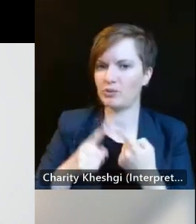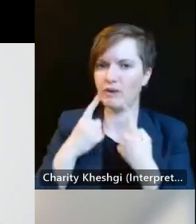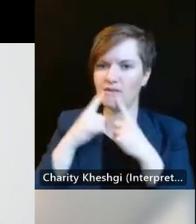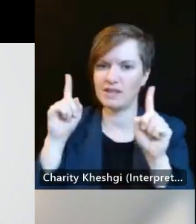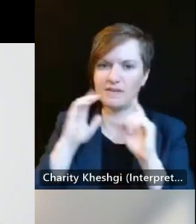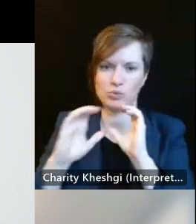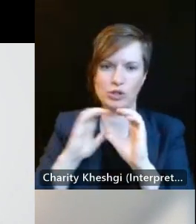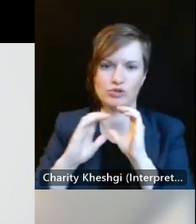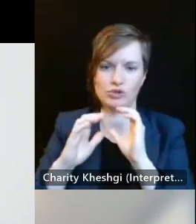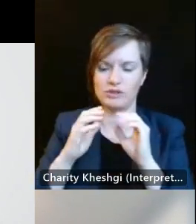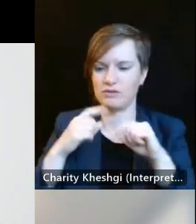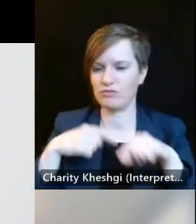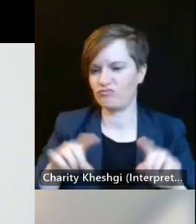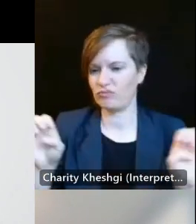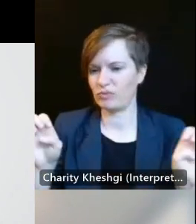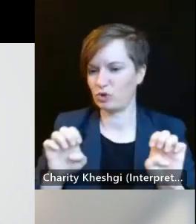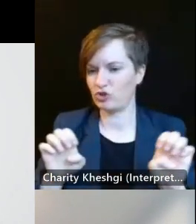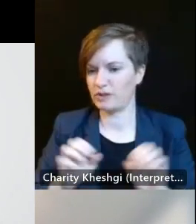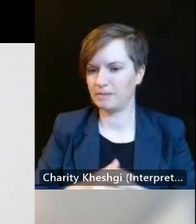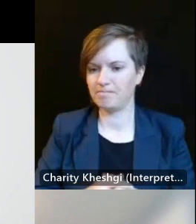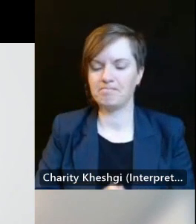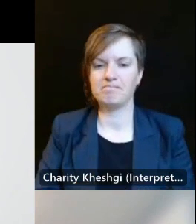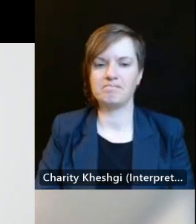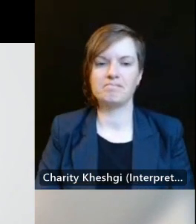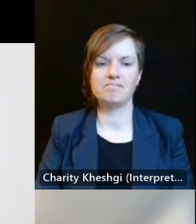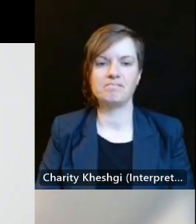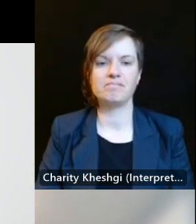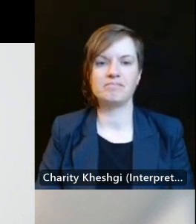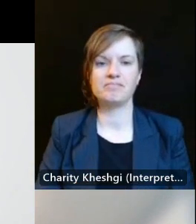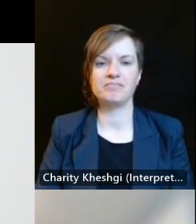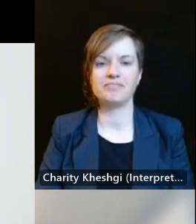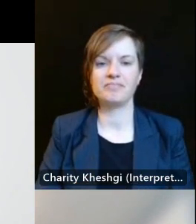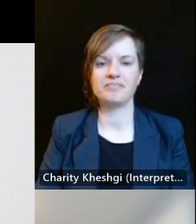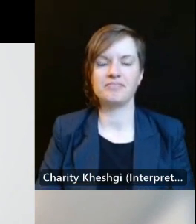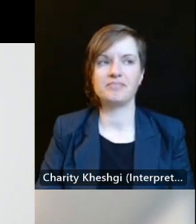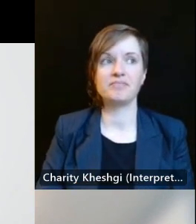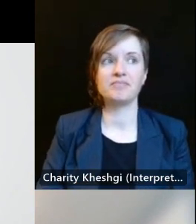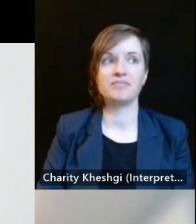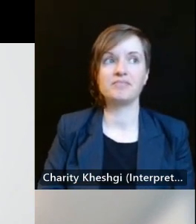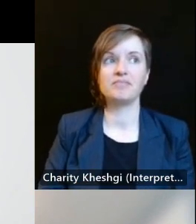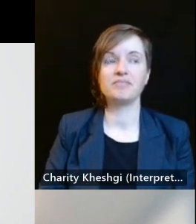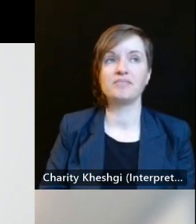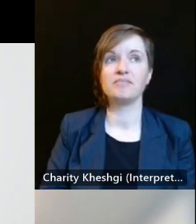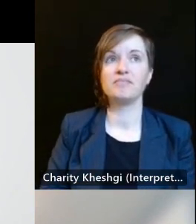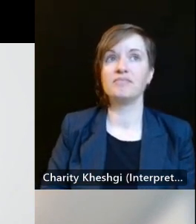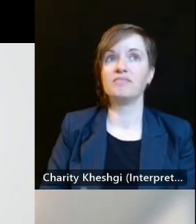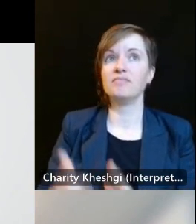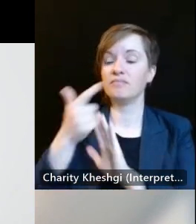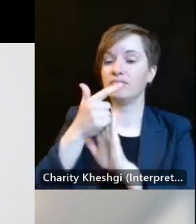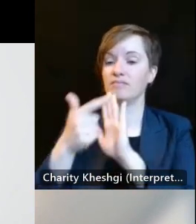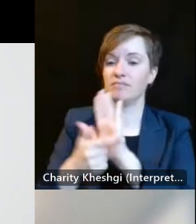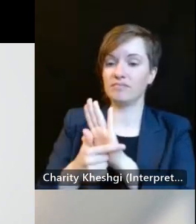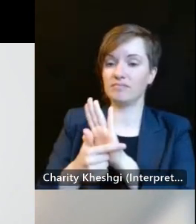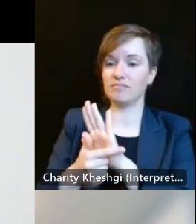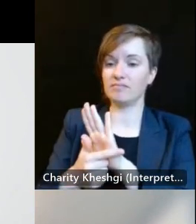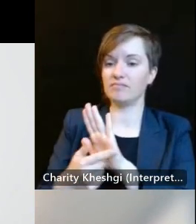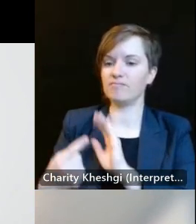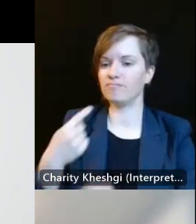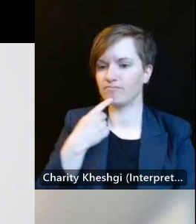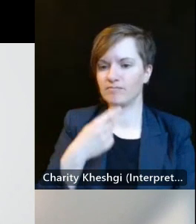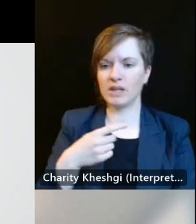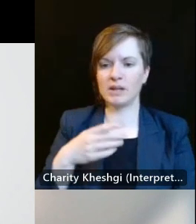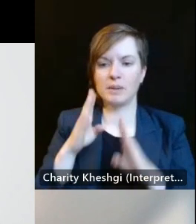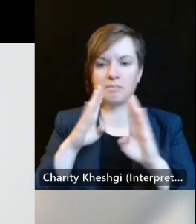an emergency. So under the law, public entities are not required to take